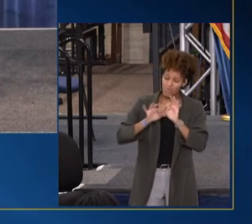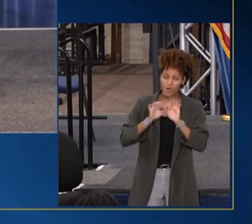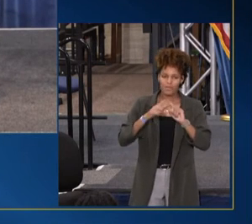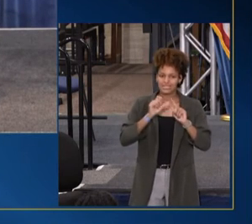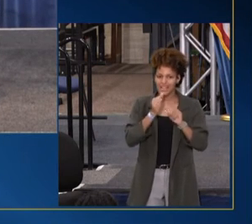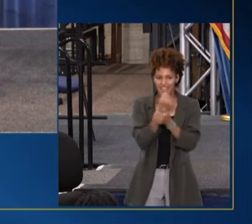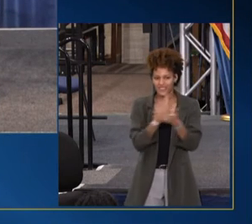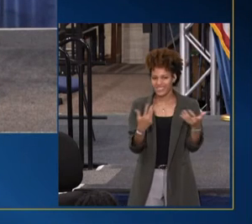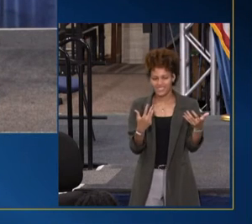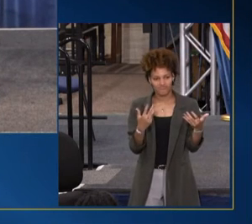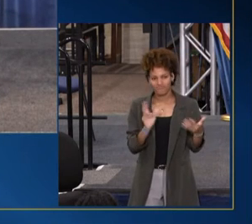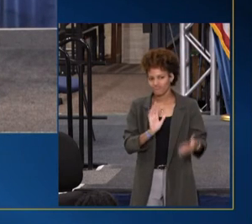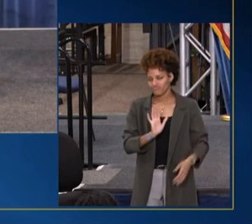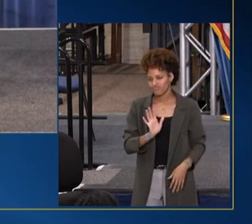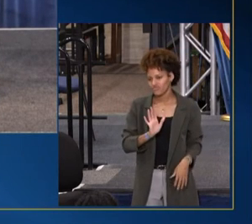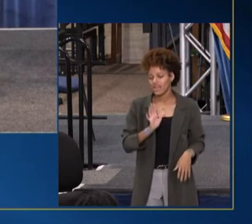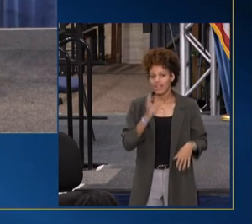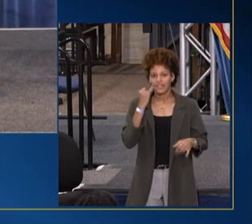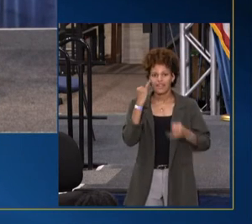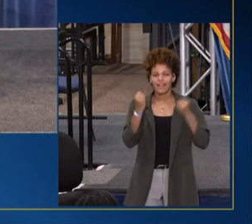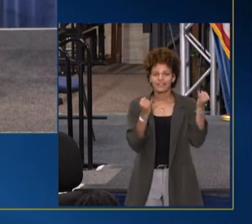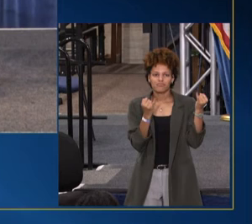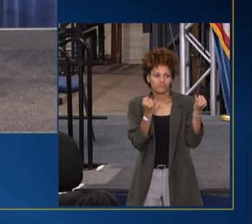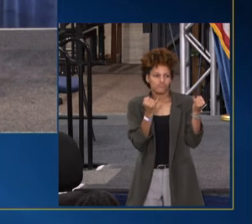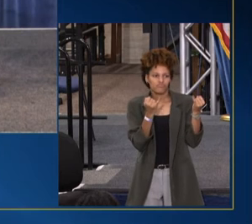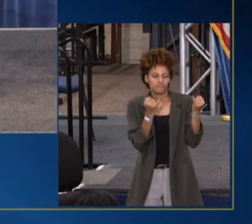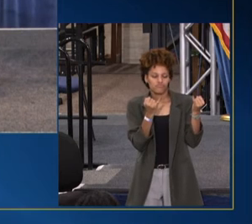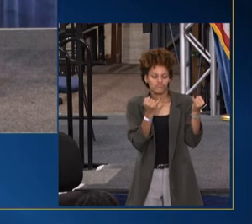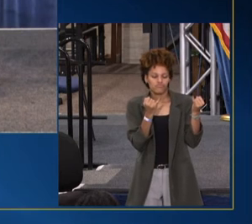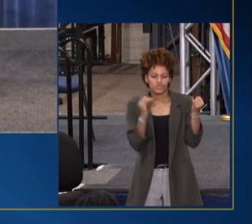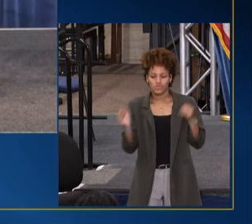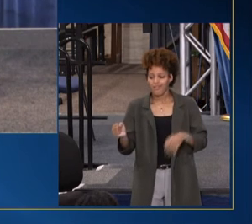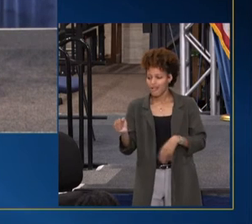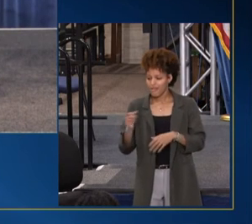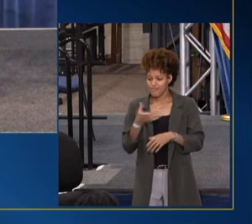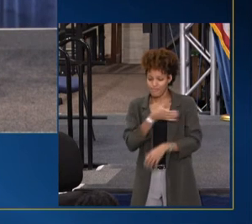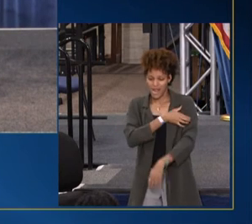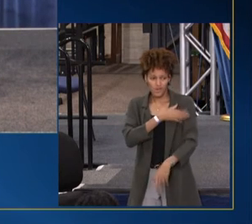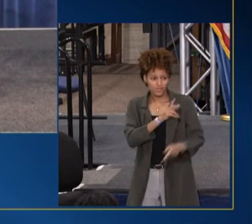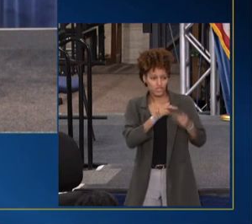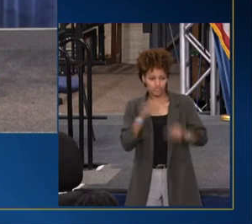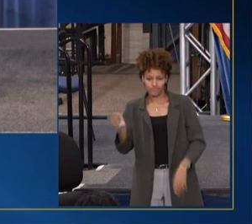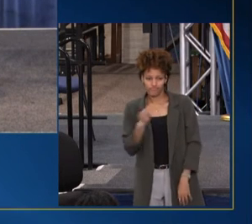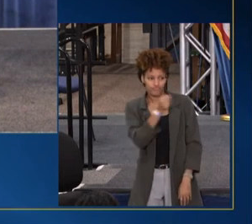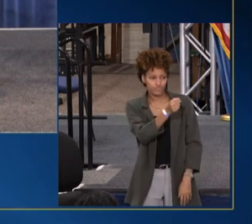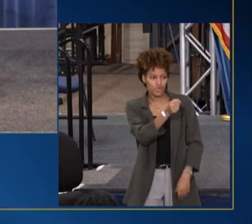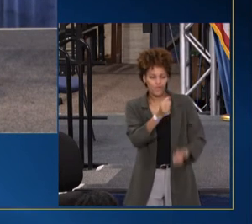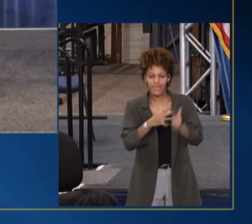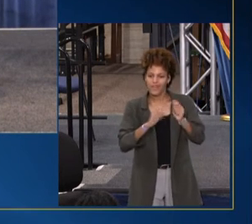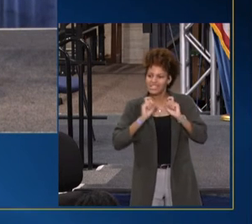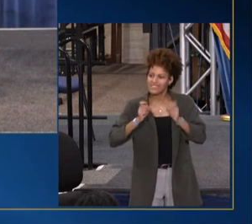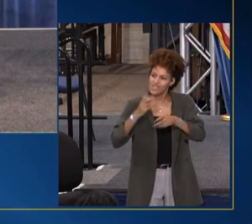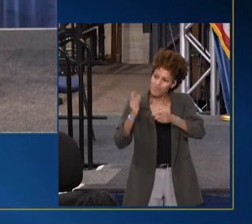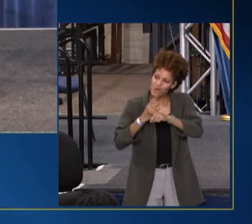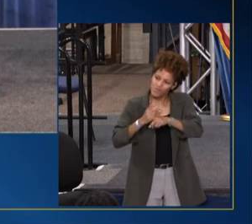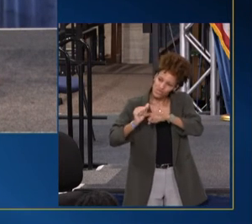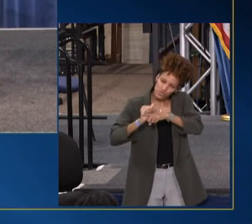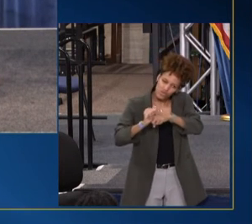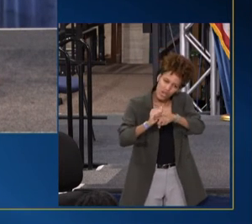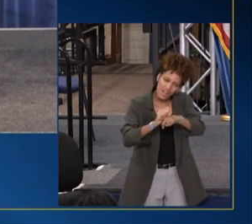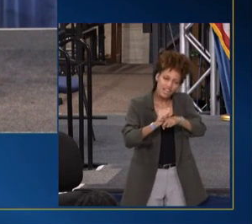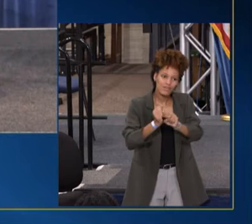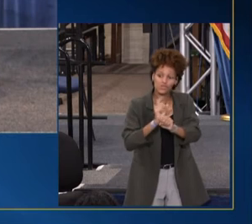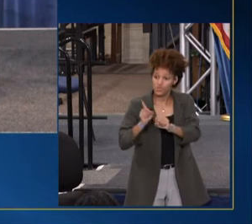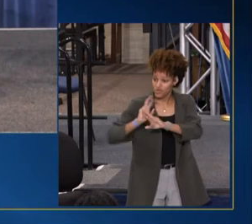not everything. The idea is not just to put people in positions of power without giving them the proper training, without making sure they're